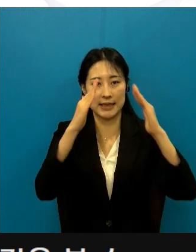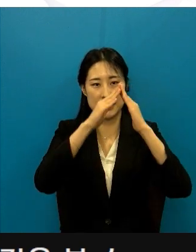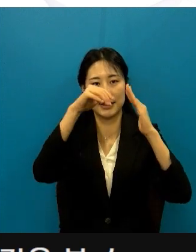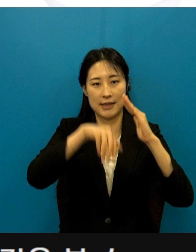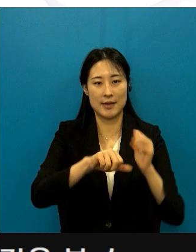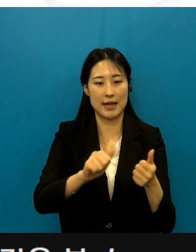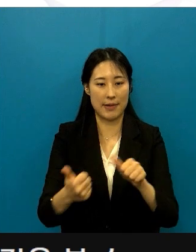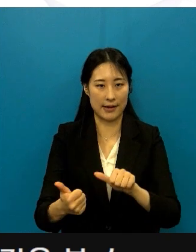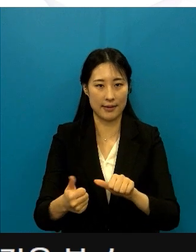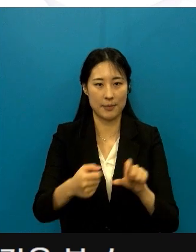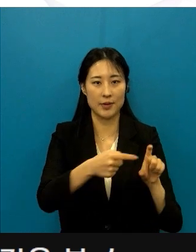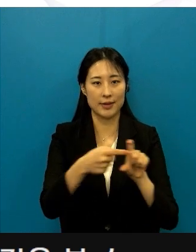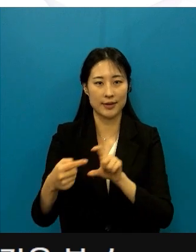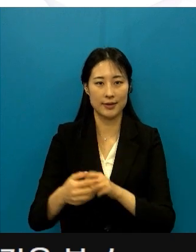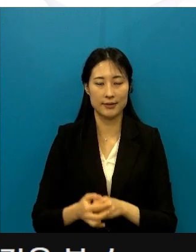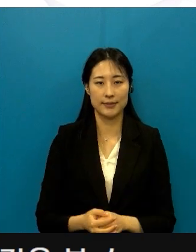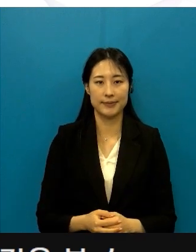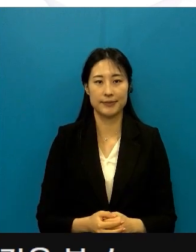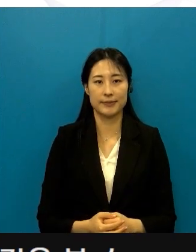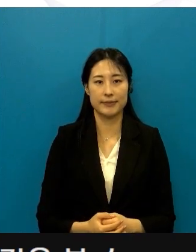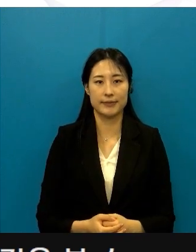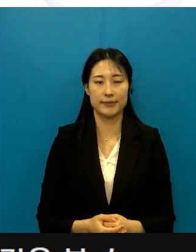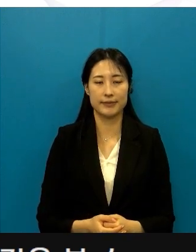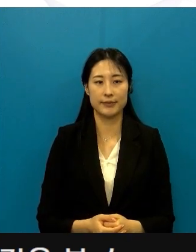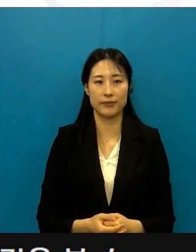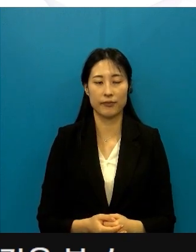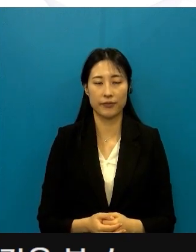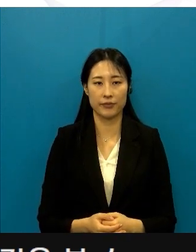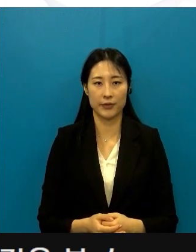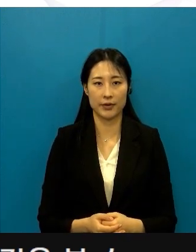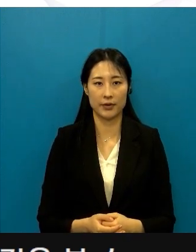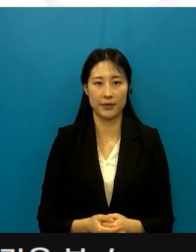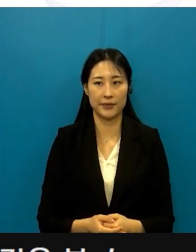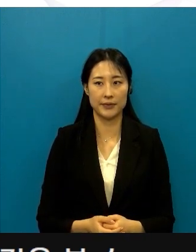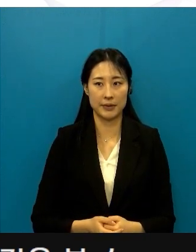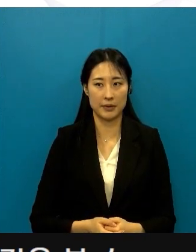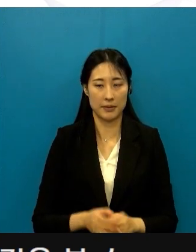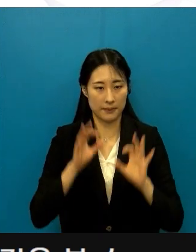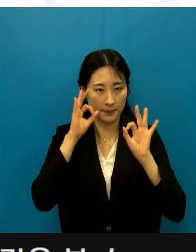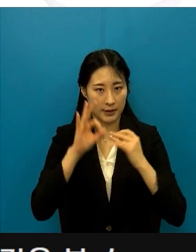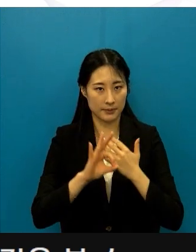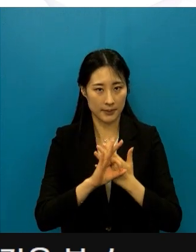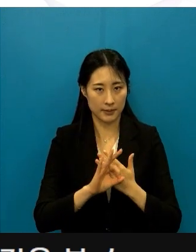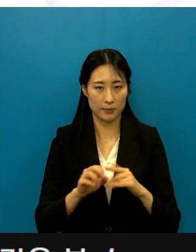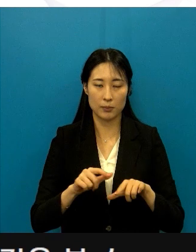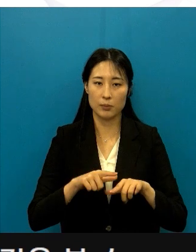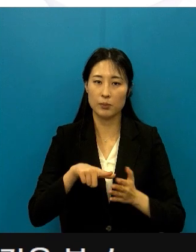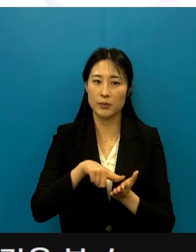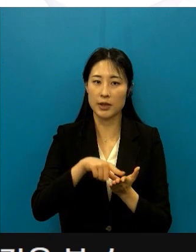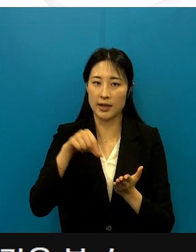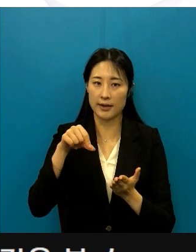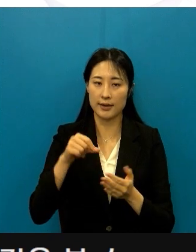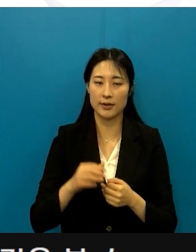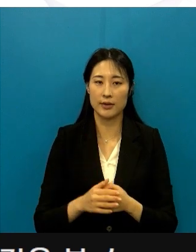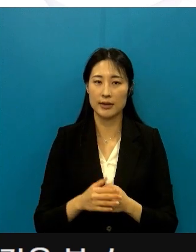is between 10% for those under the age of